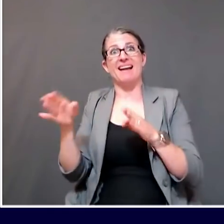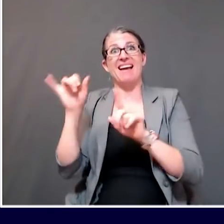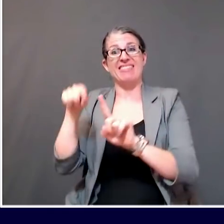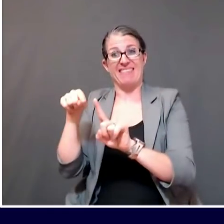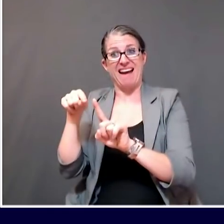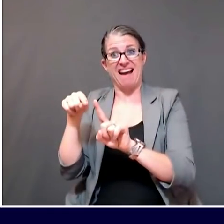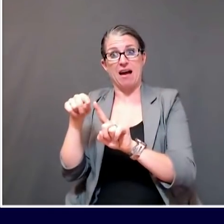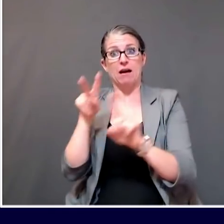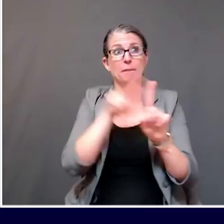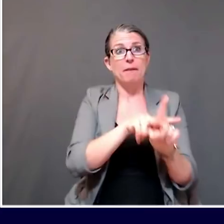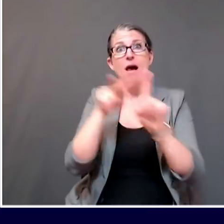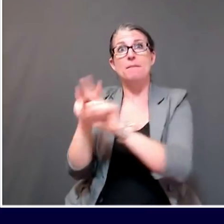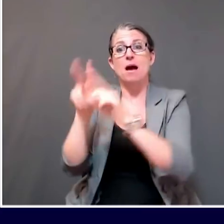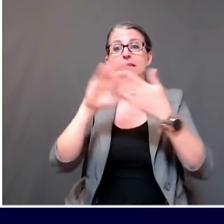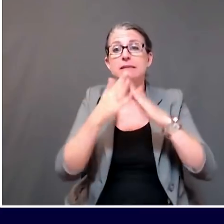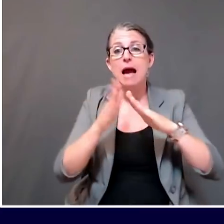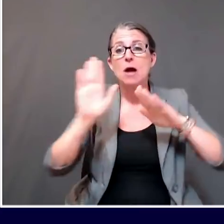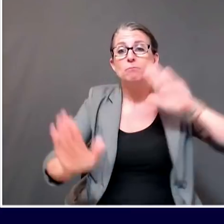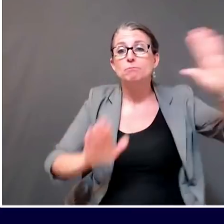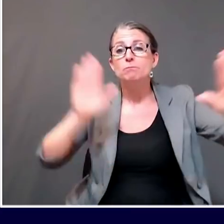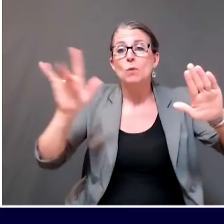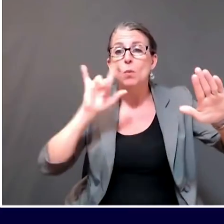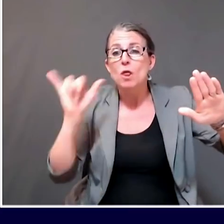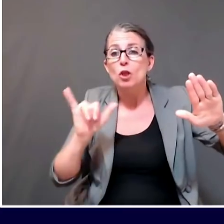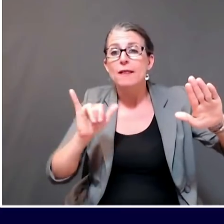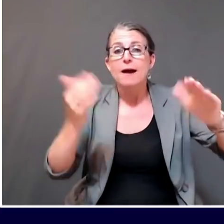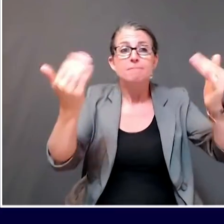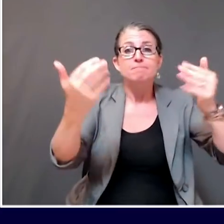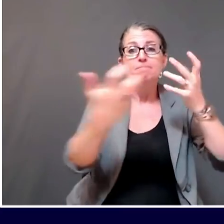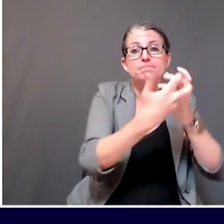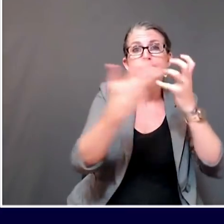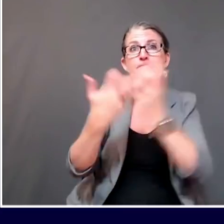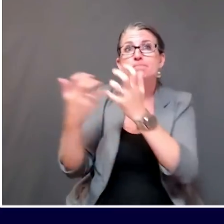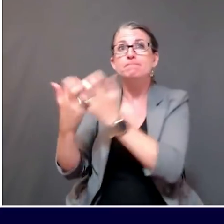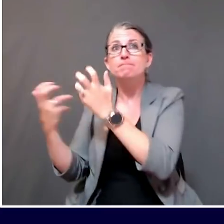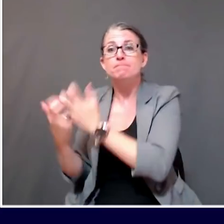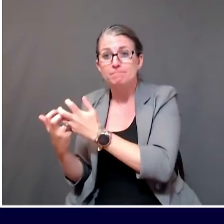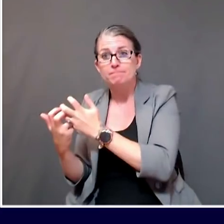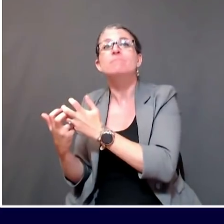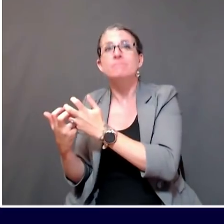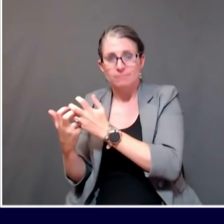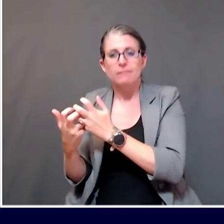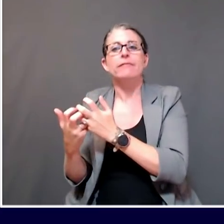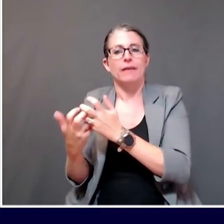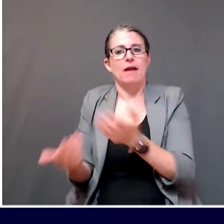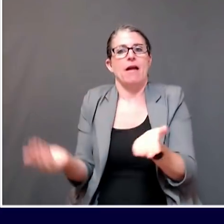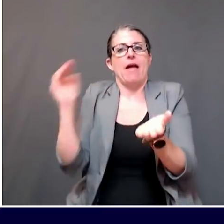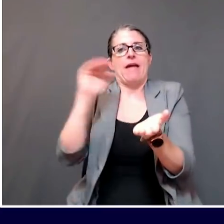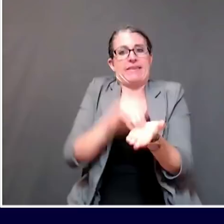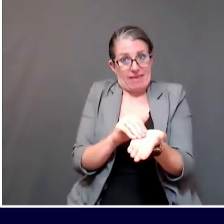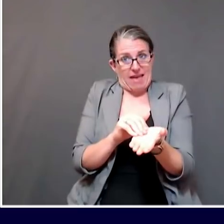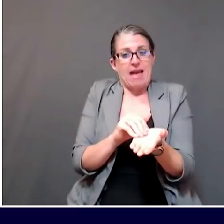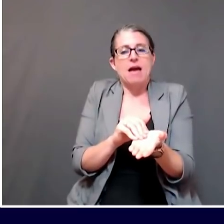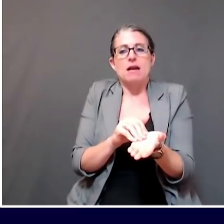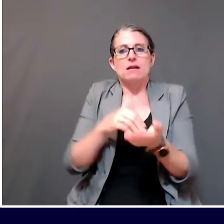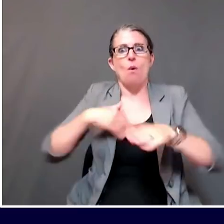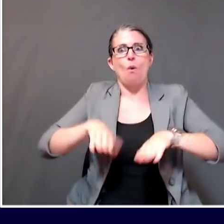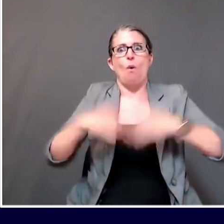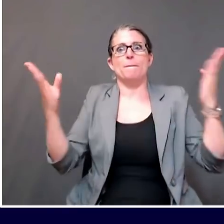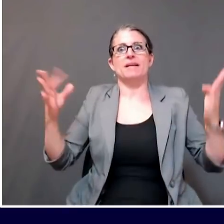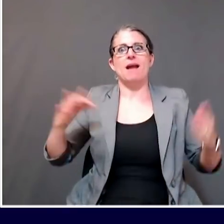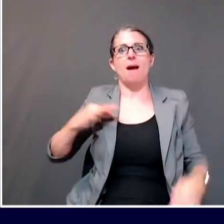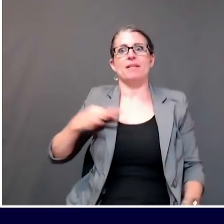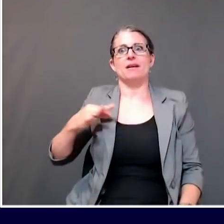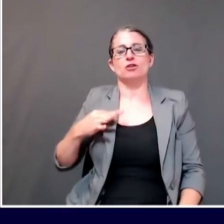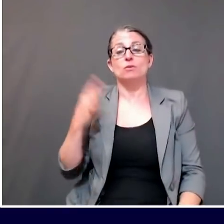Maine people are to be commended for keeping the state's COVID-19 infection rates among the lowest in the nation, but we